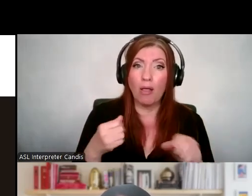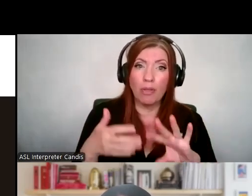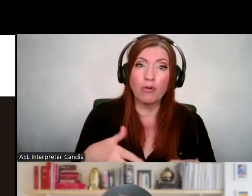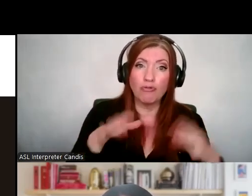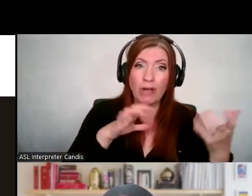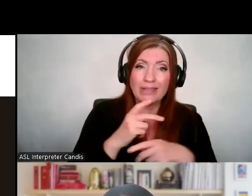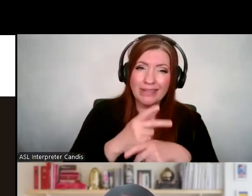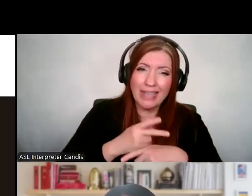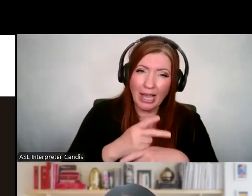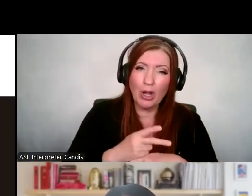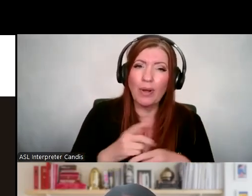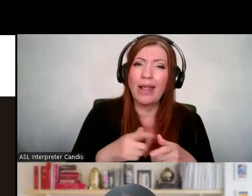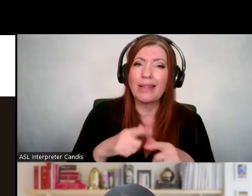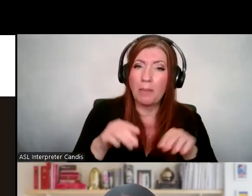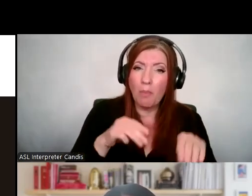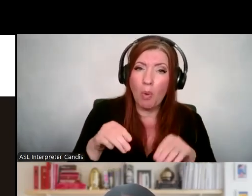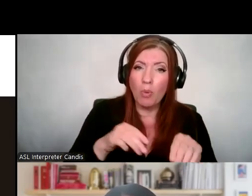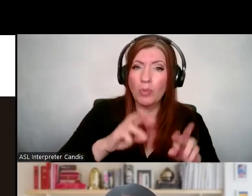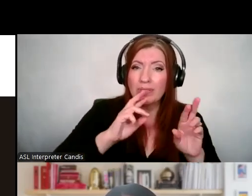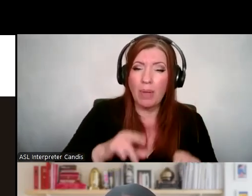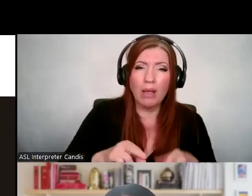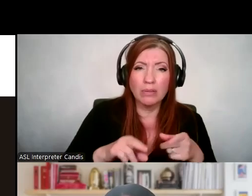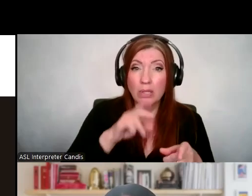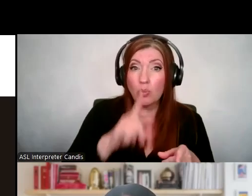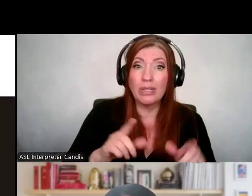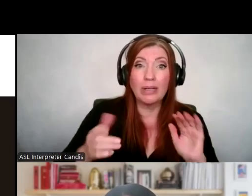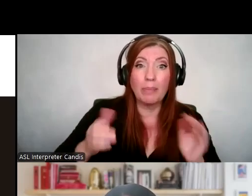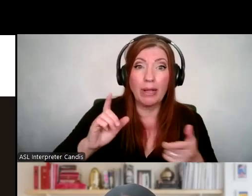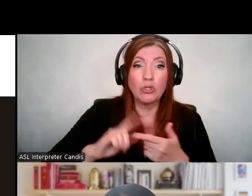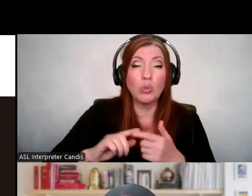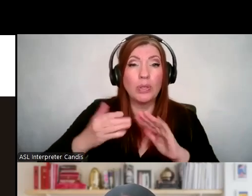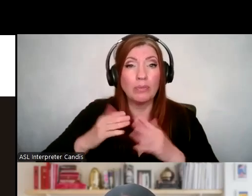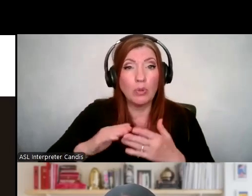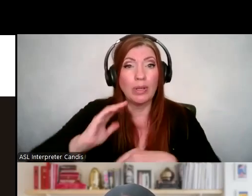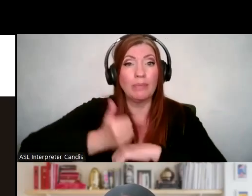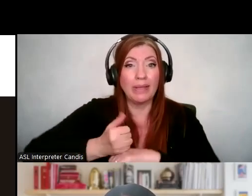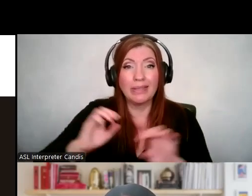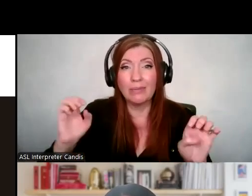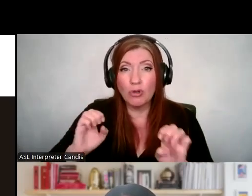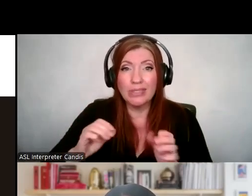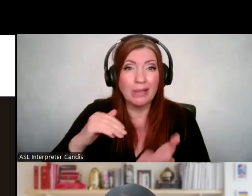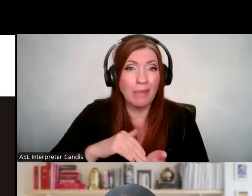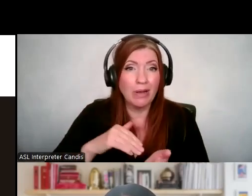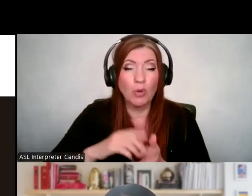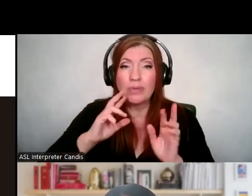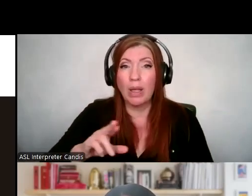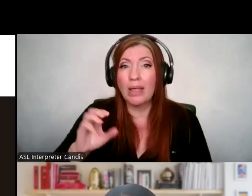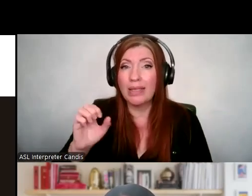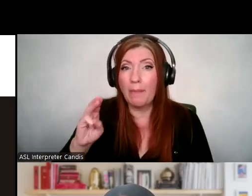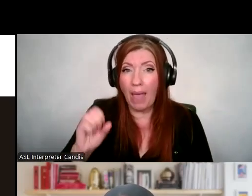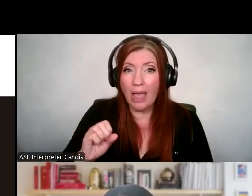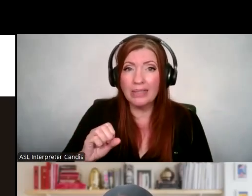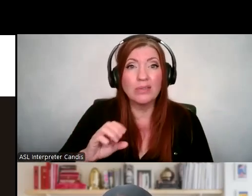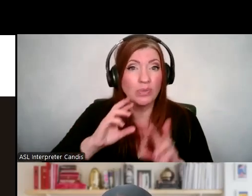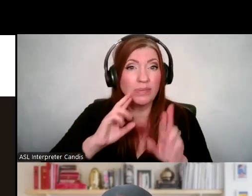mobile response we say is completely analogous to a community-based emergency medical response or an EMS response. And so therefore,